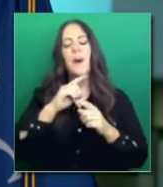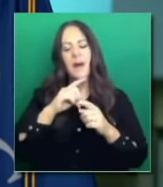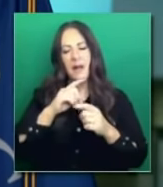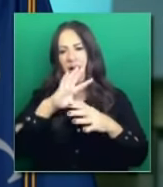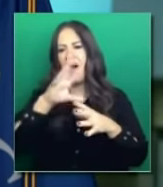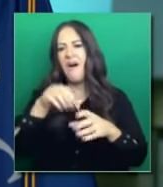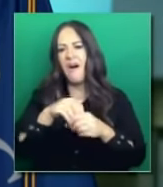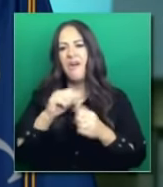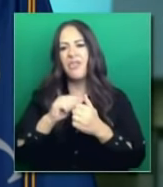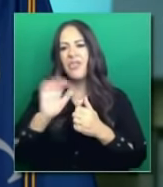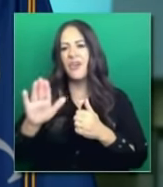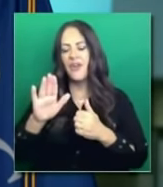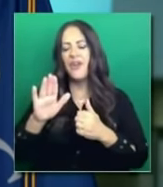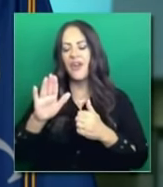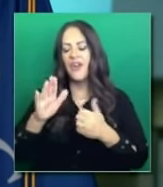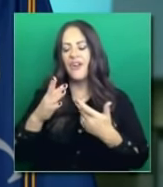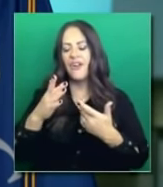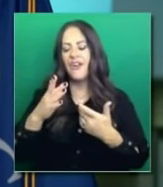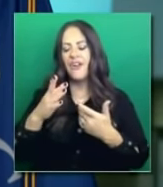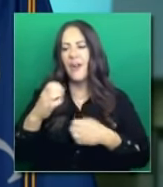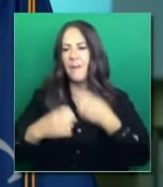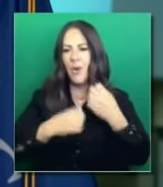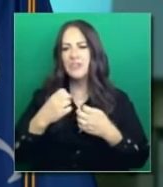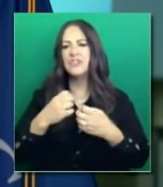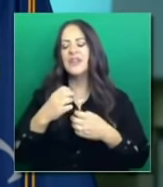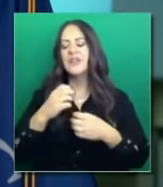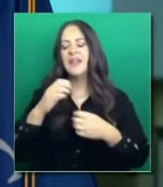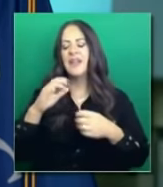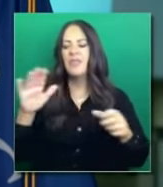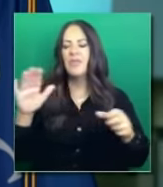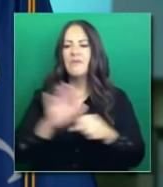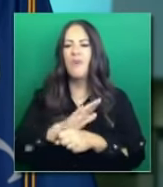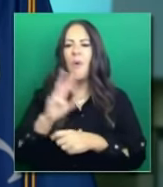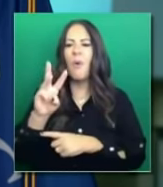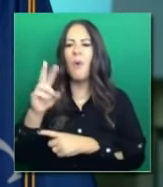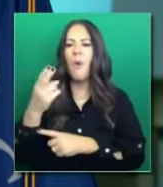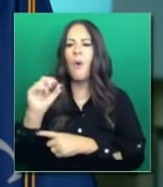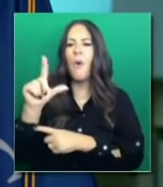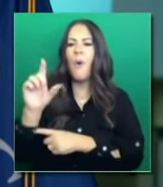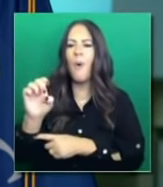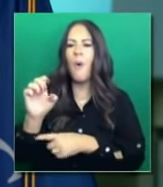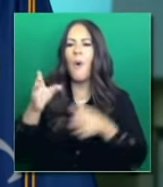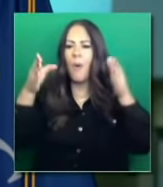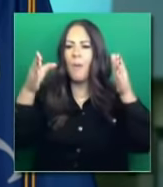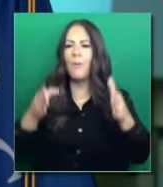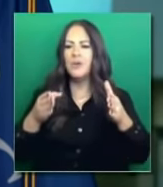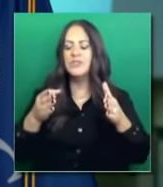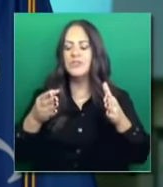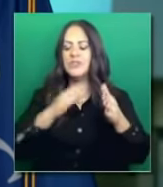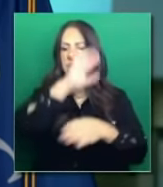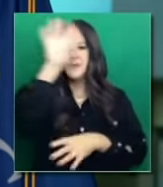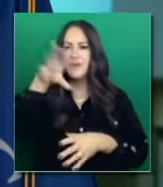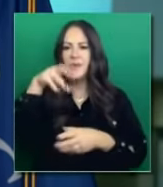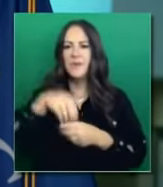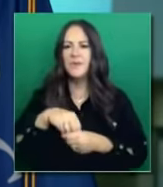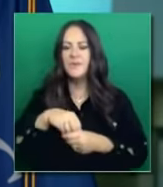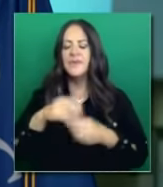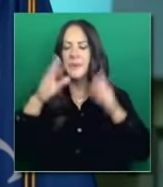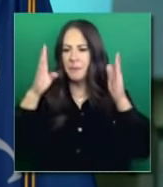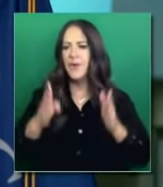mind, but the full person that is enhanced in that in-person environment. And